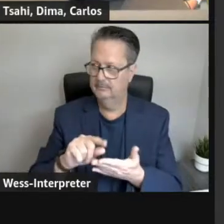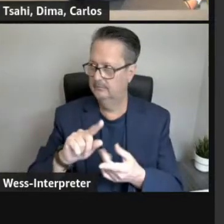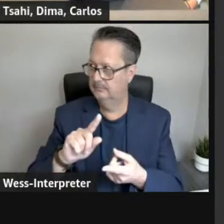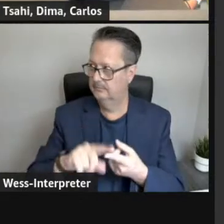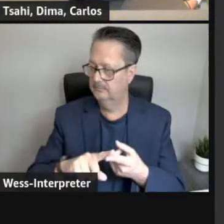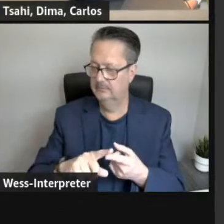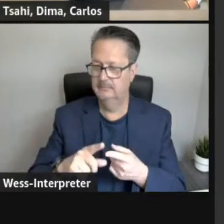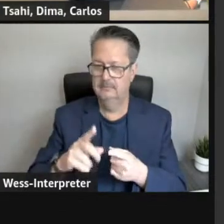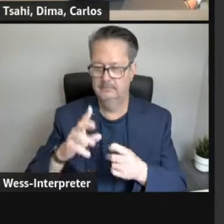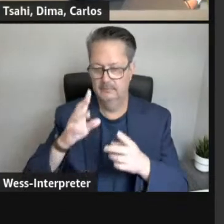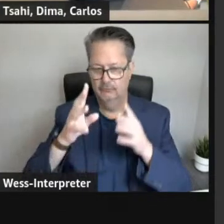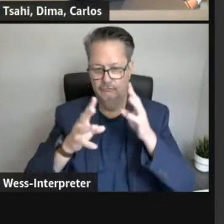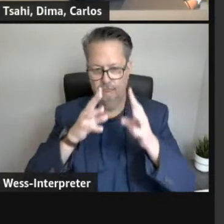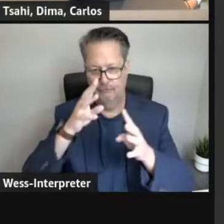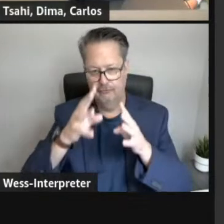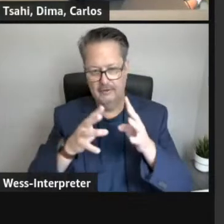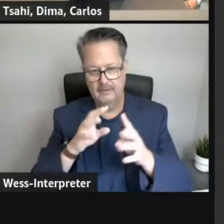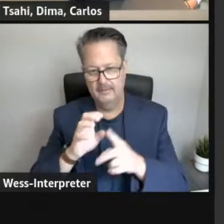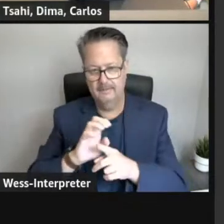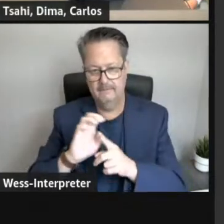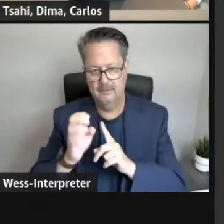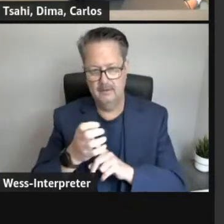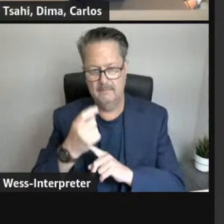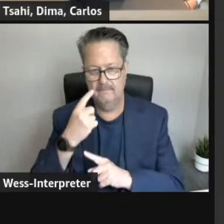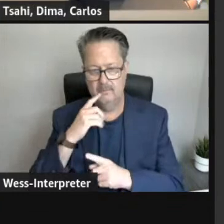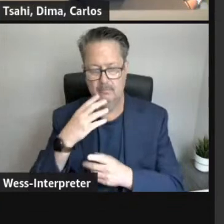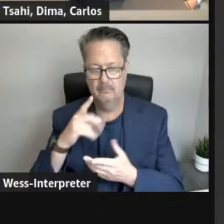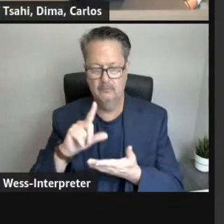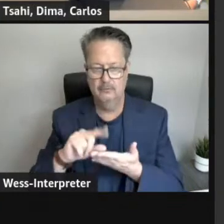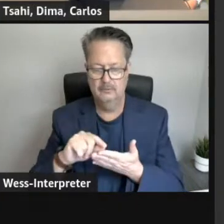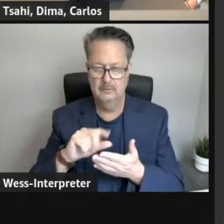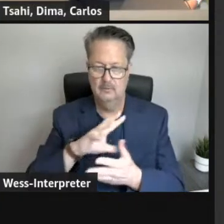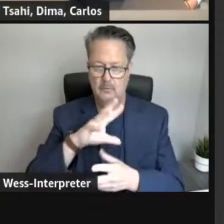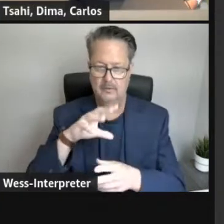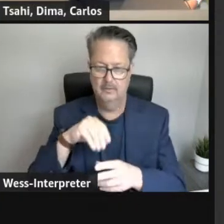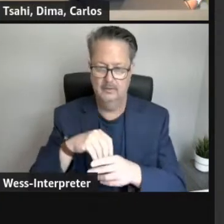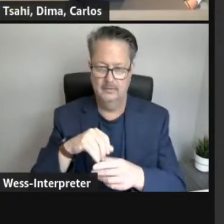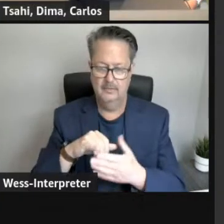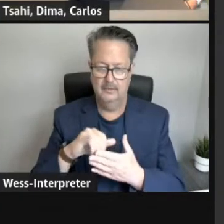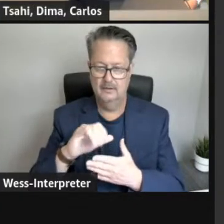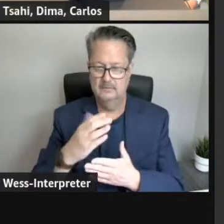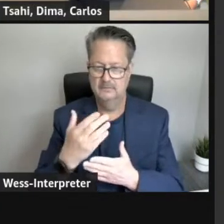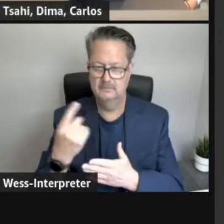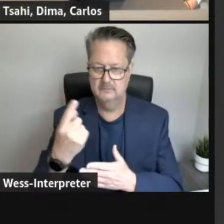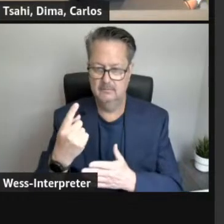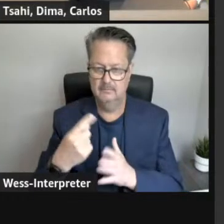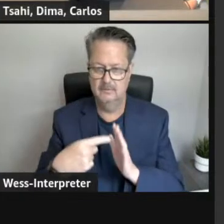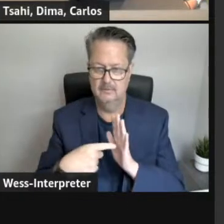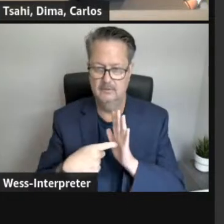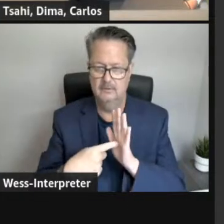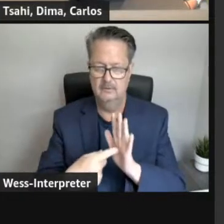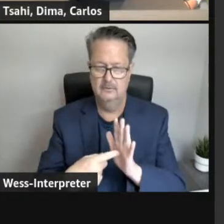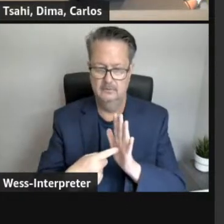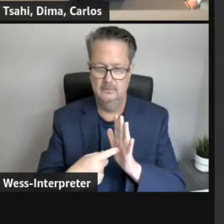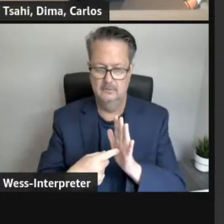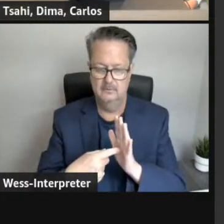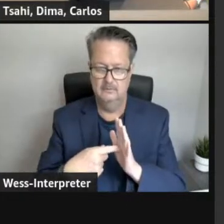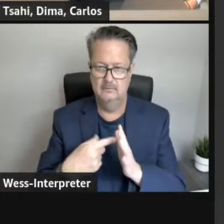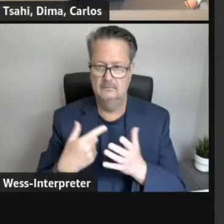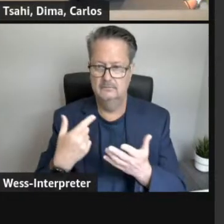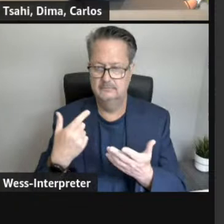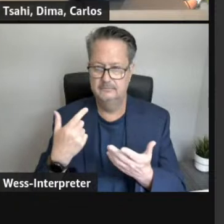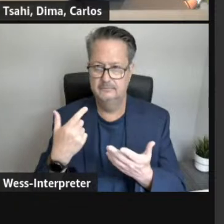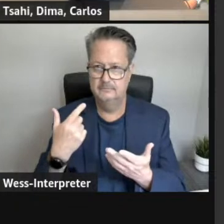from this blueprint. And this happens within something that is called a pipeline